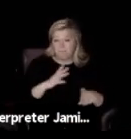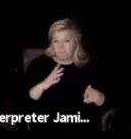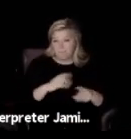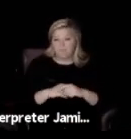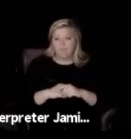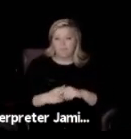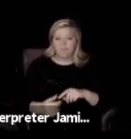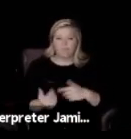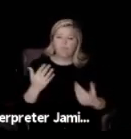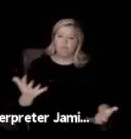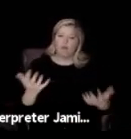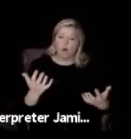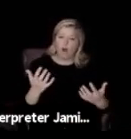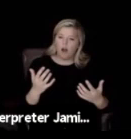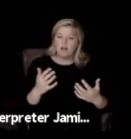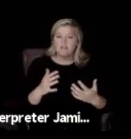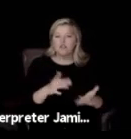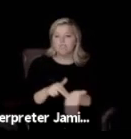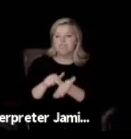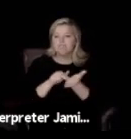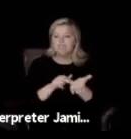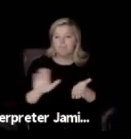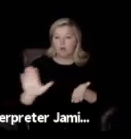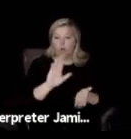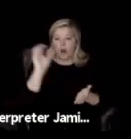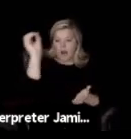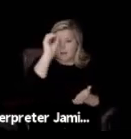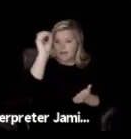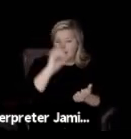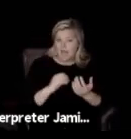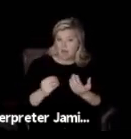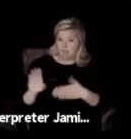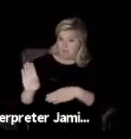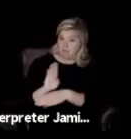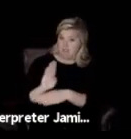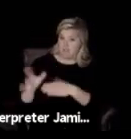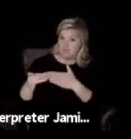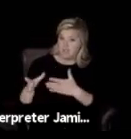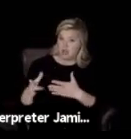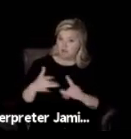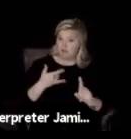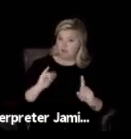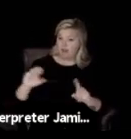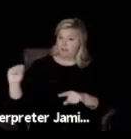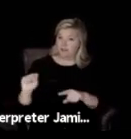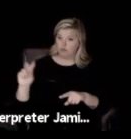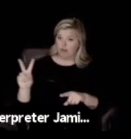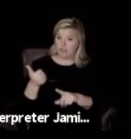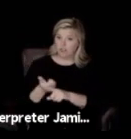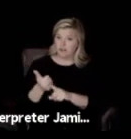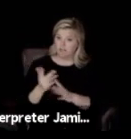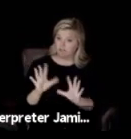find out and gauge your opinion around how much do you think this is important to business leaders?